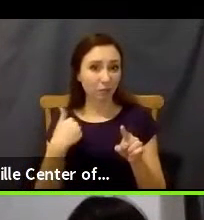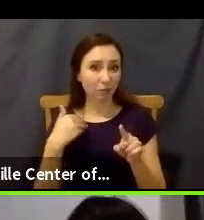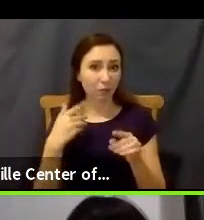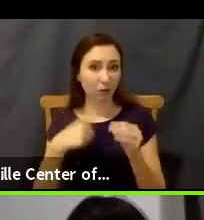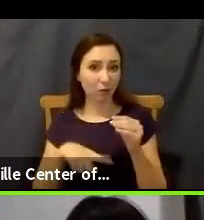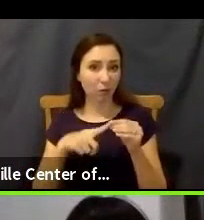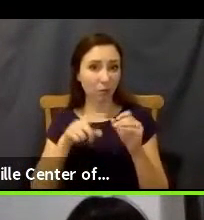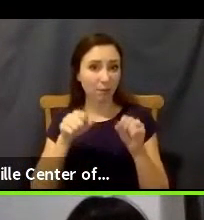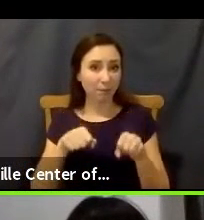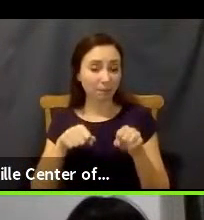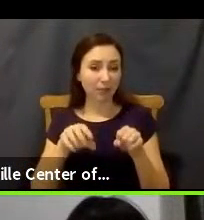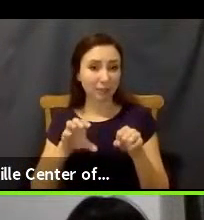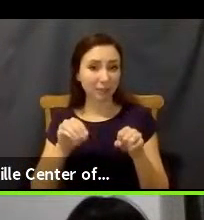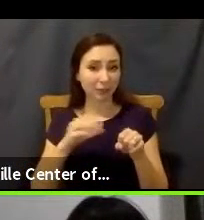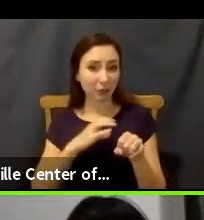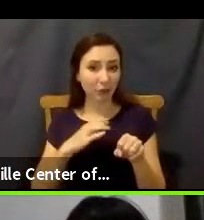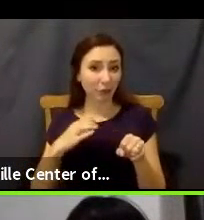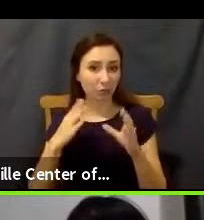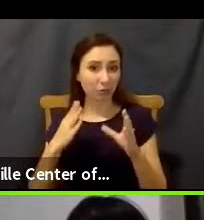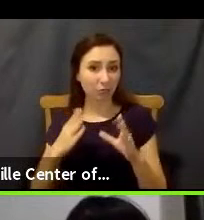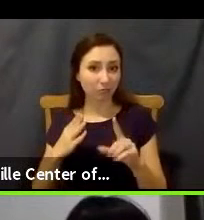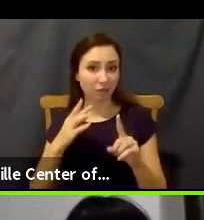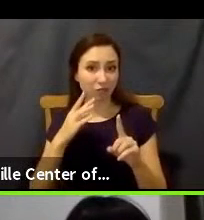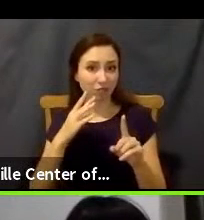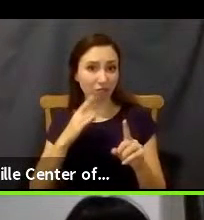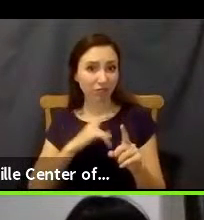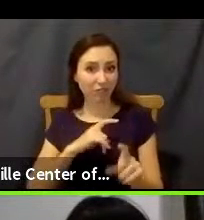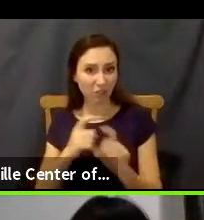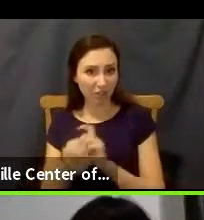county commission changes.